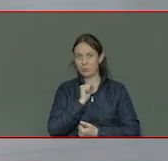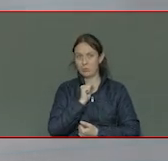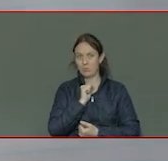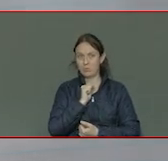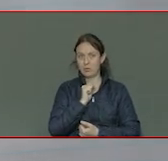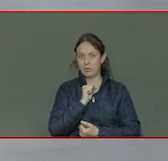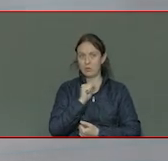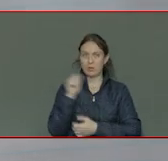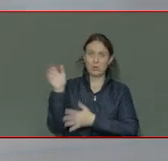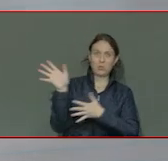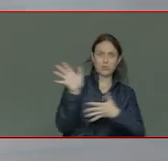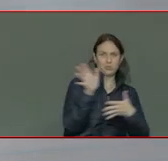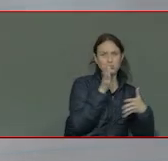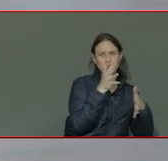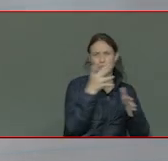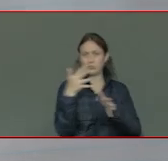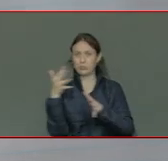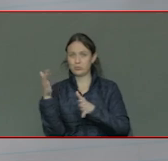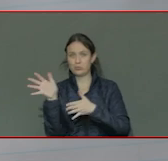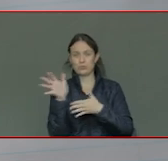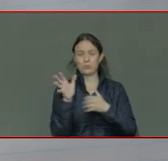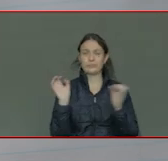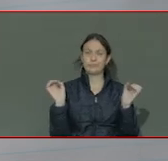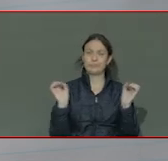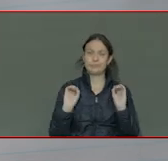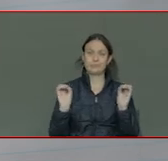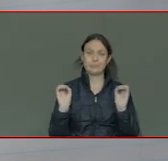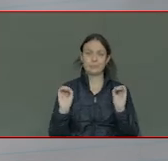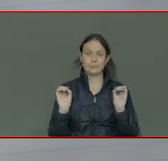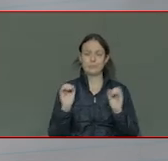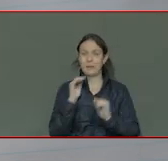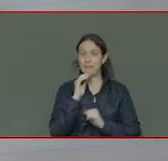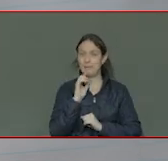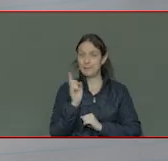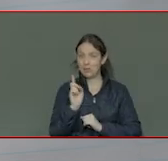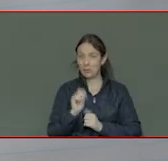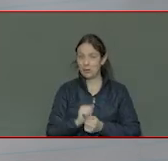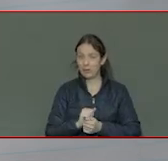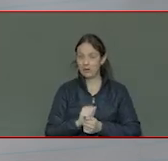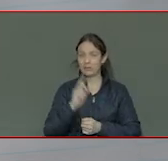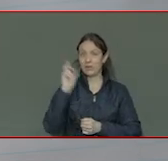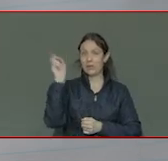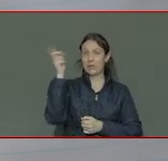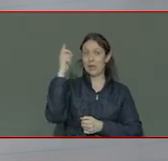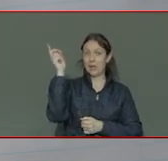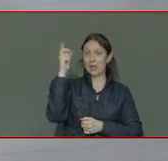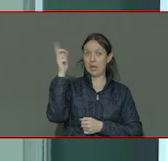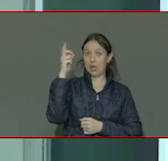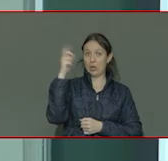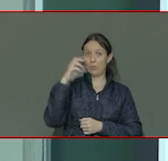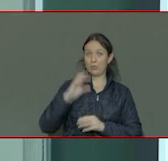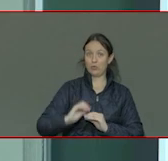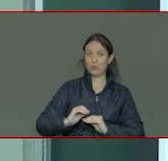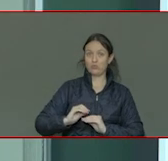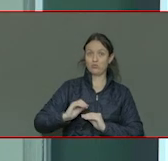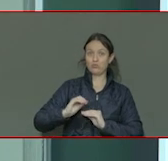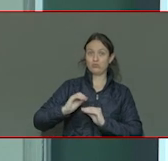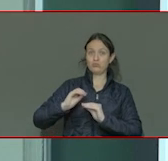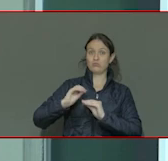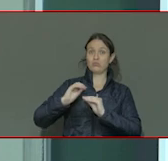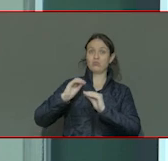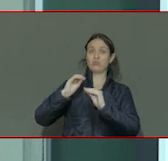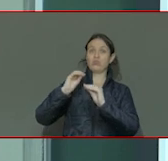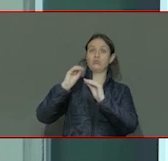sideways motion during the lift. So this means that the helicopter is moving that guy